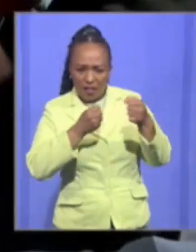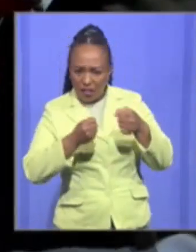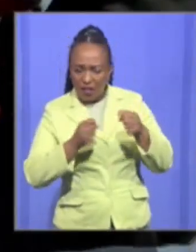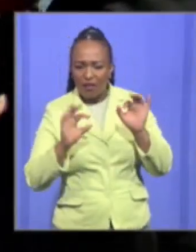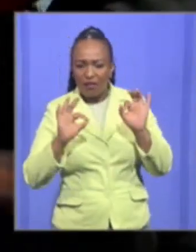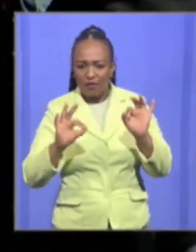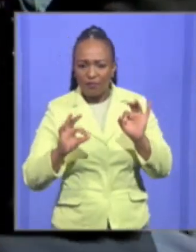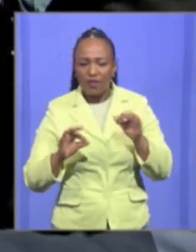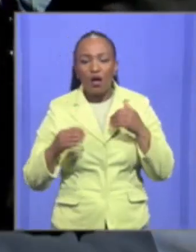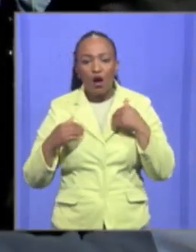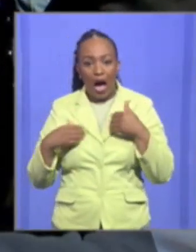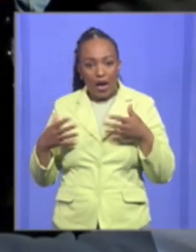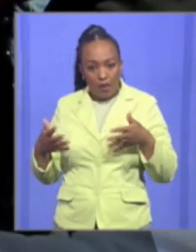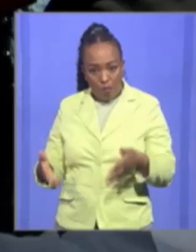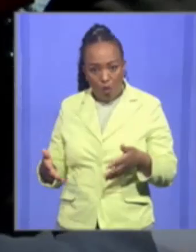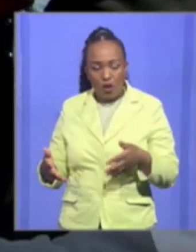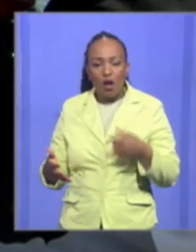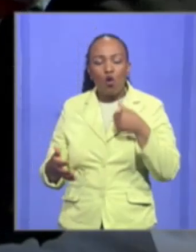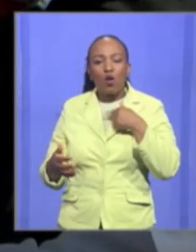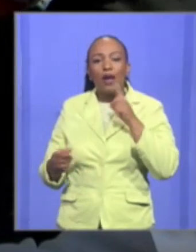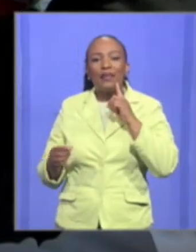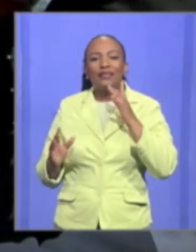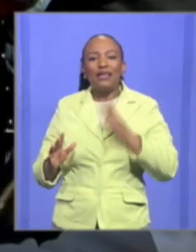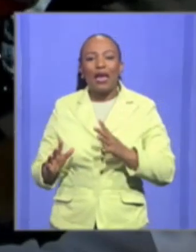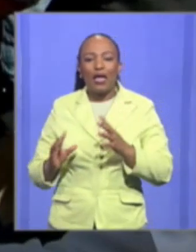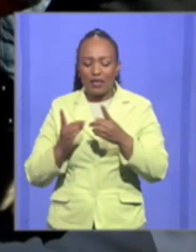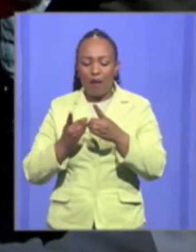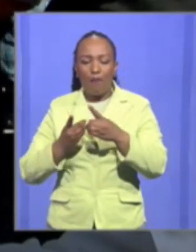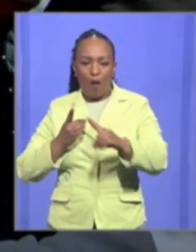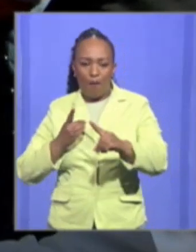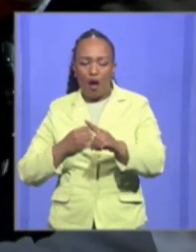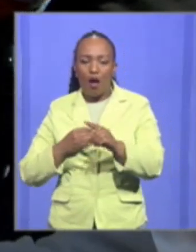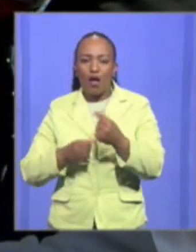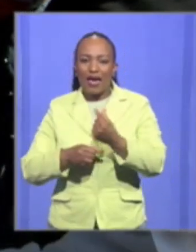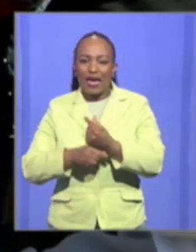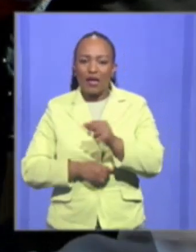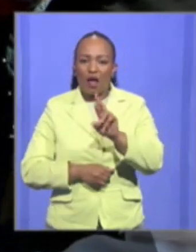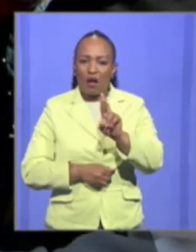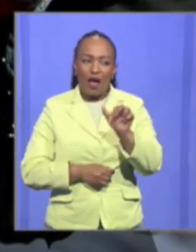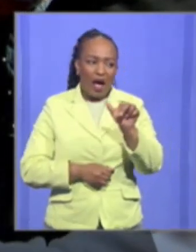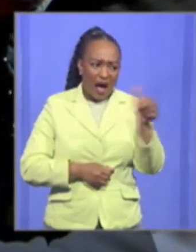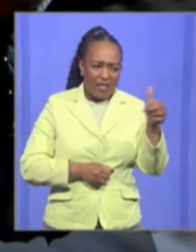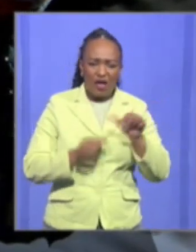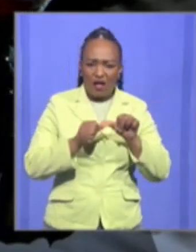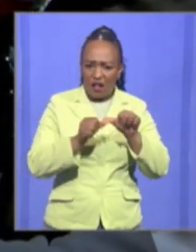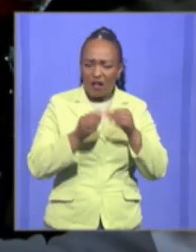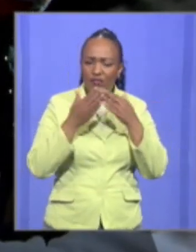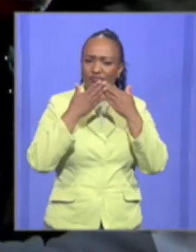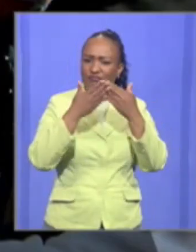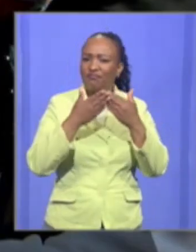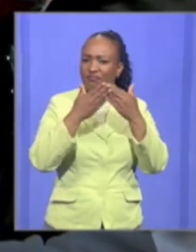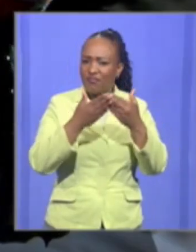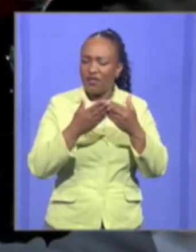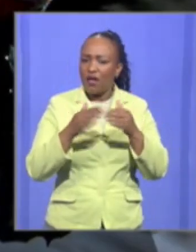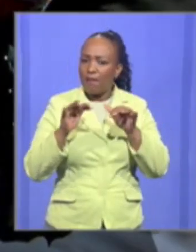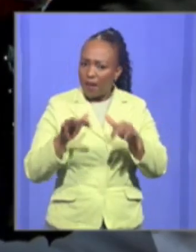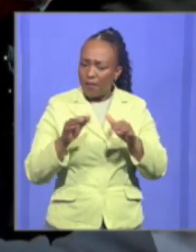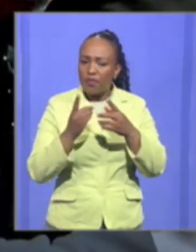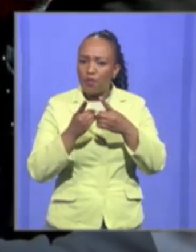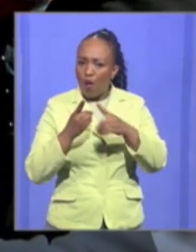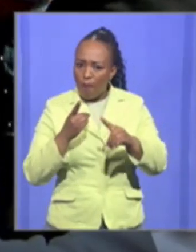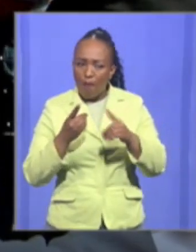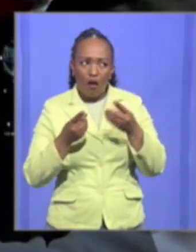le monana re matitjhere re na le diploma in Grade R. Batho ba bang ba ntse ba le busy ba bala. So batho ba submitile diploma in Grade